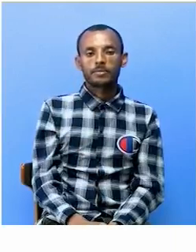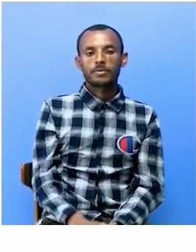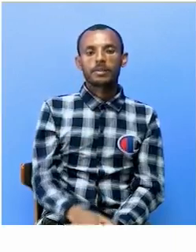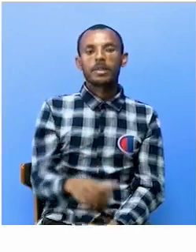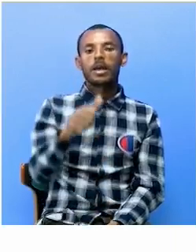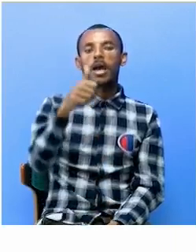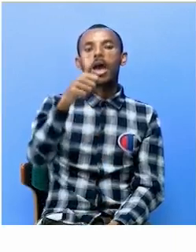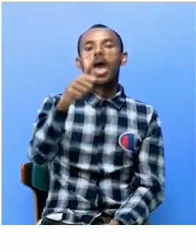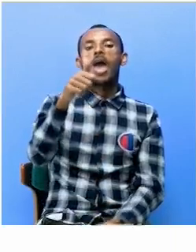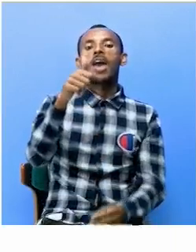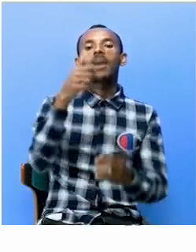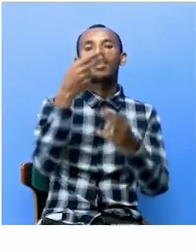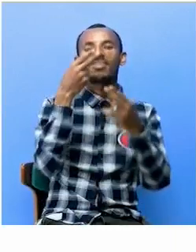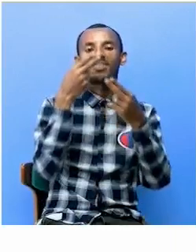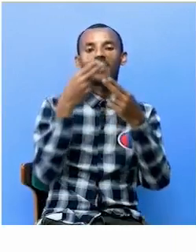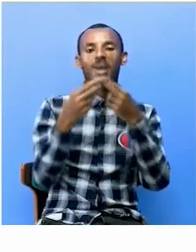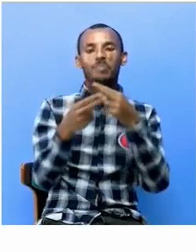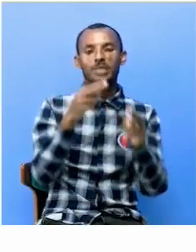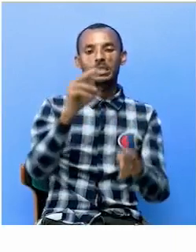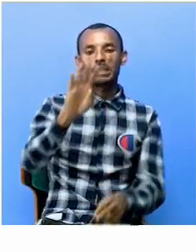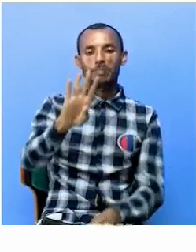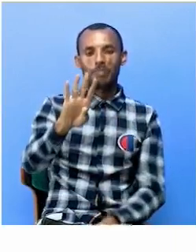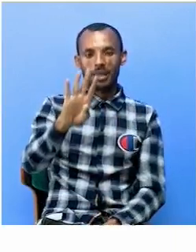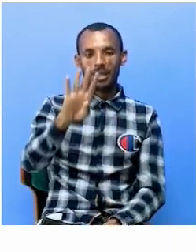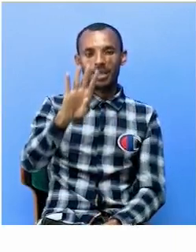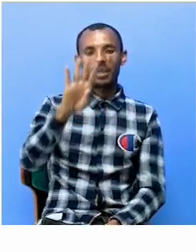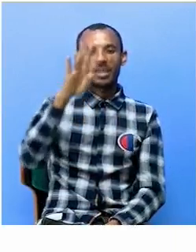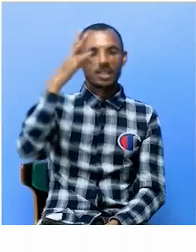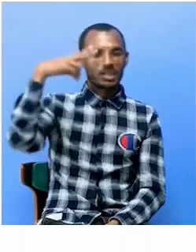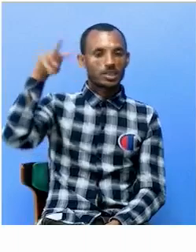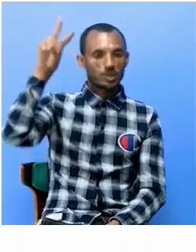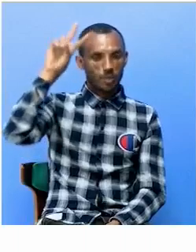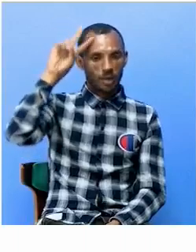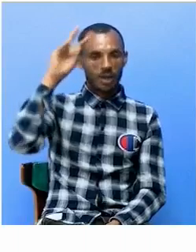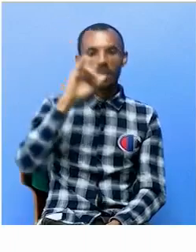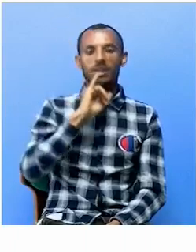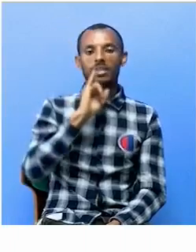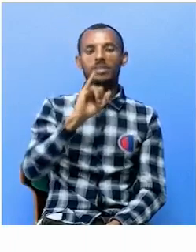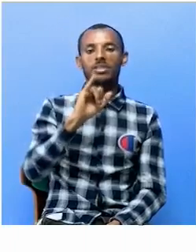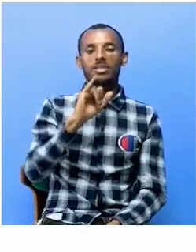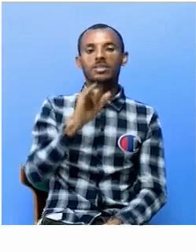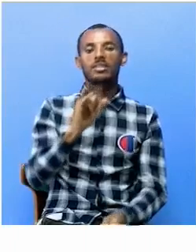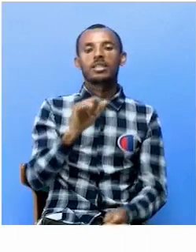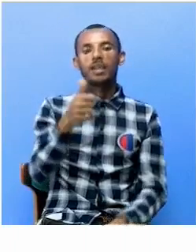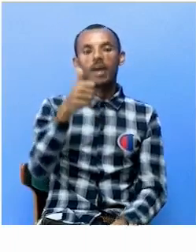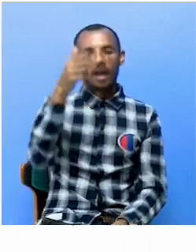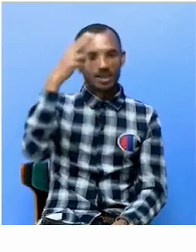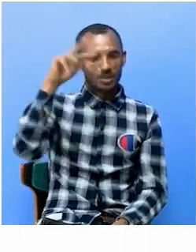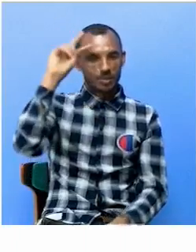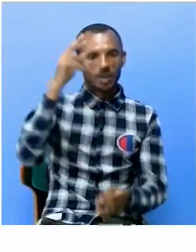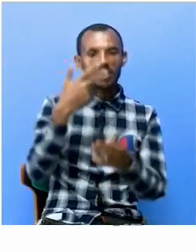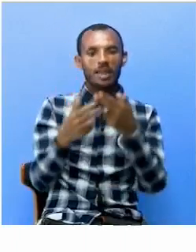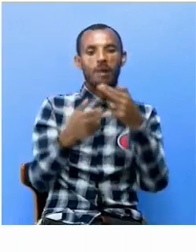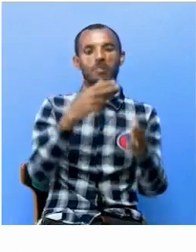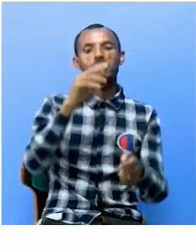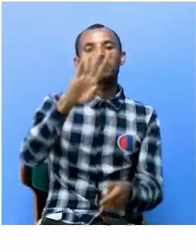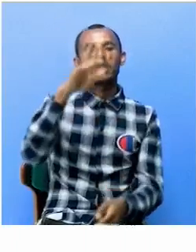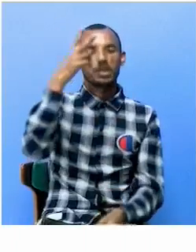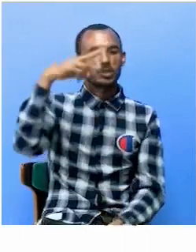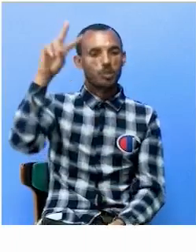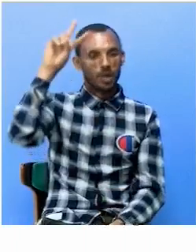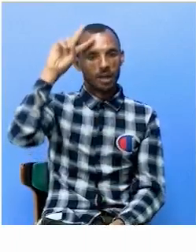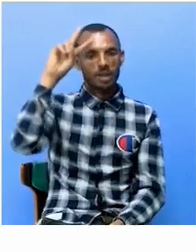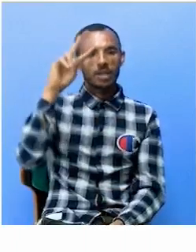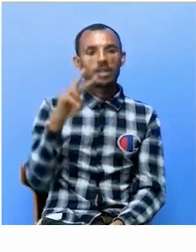A times B the whole square is A square times B square,